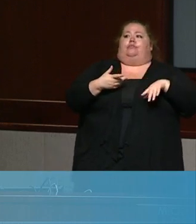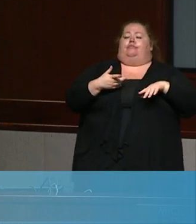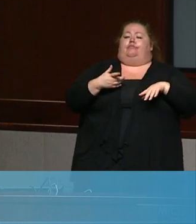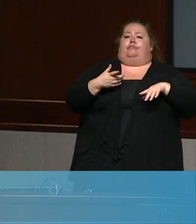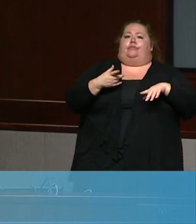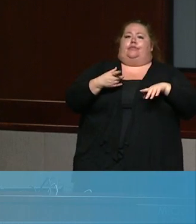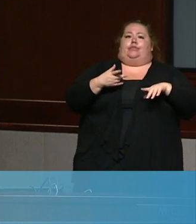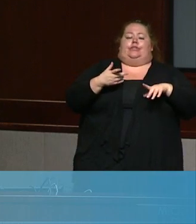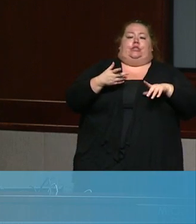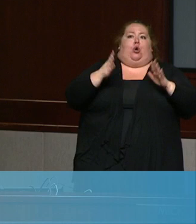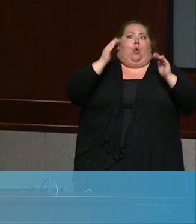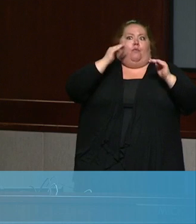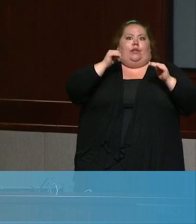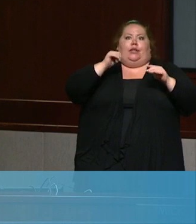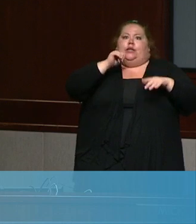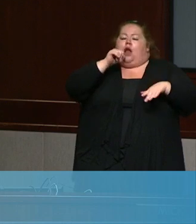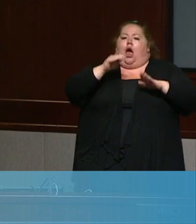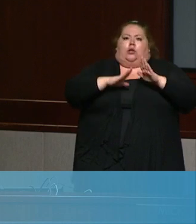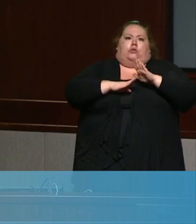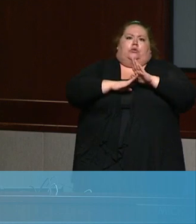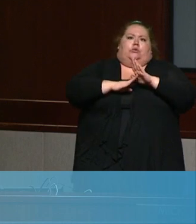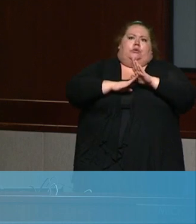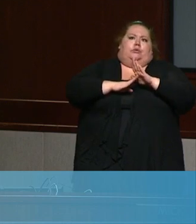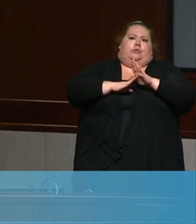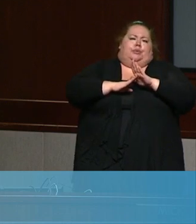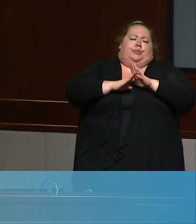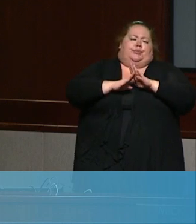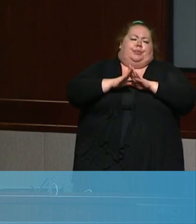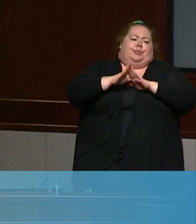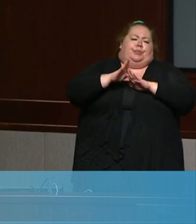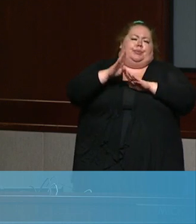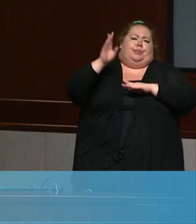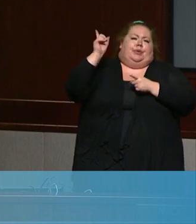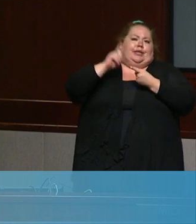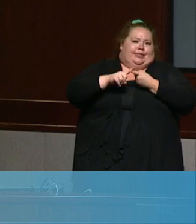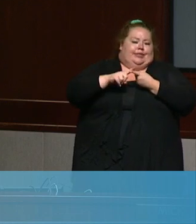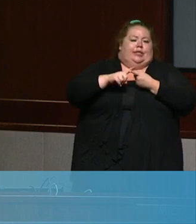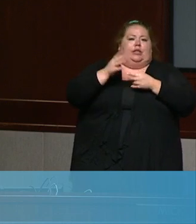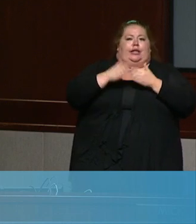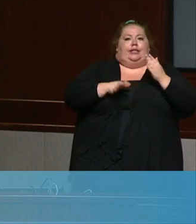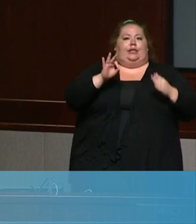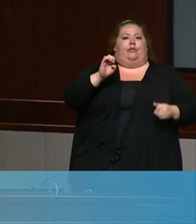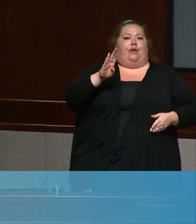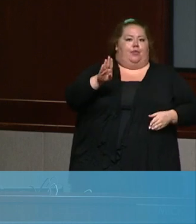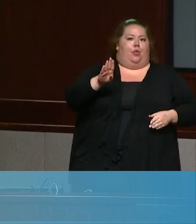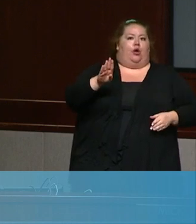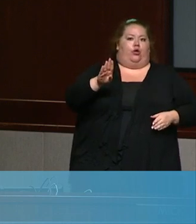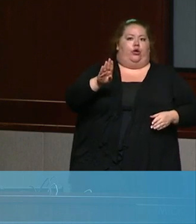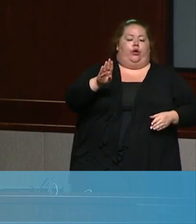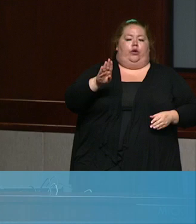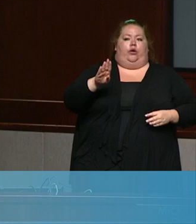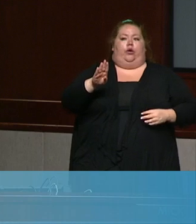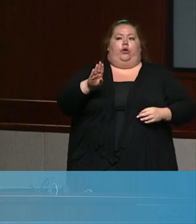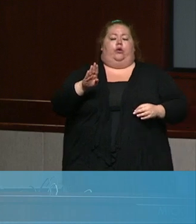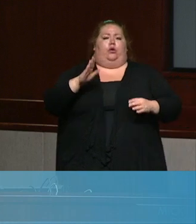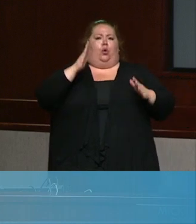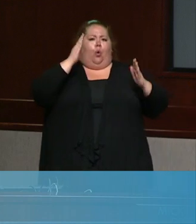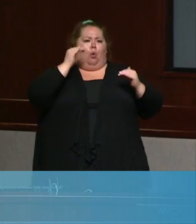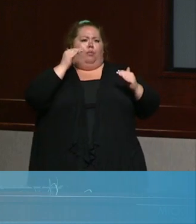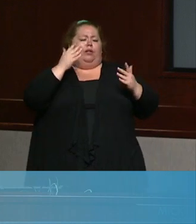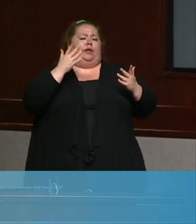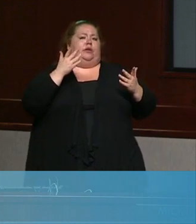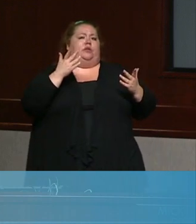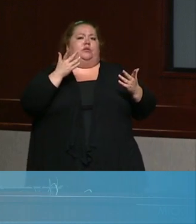peak until likely into February, and really the cases don't subside, or the hospital admittance doesn't